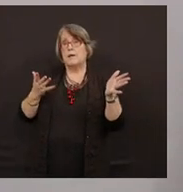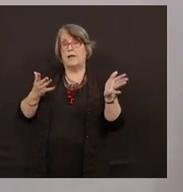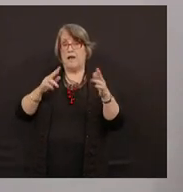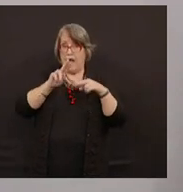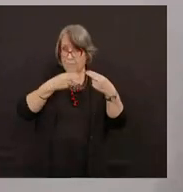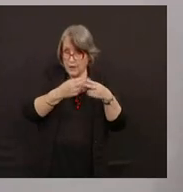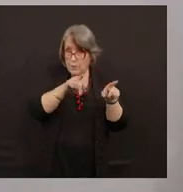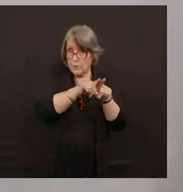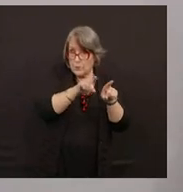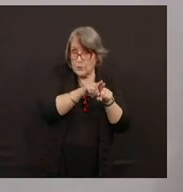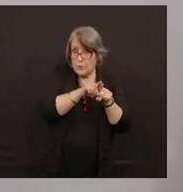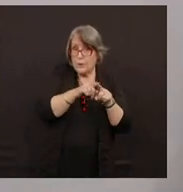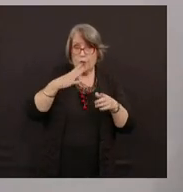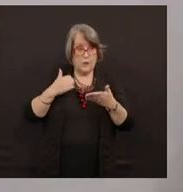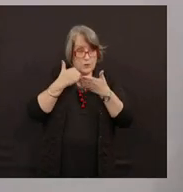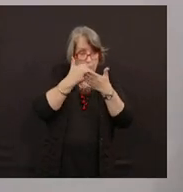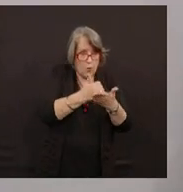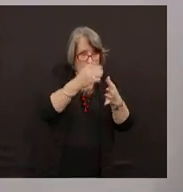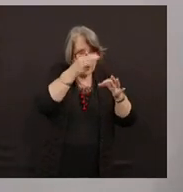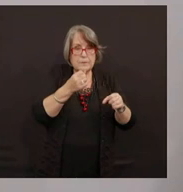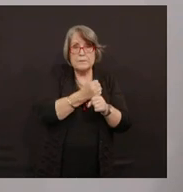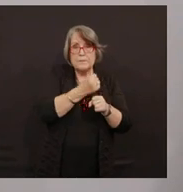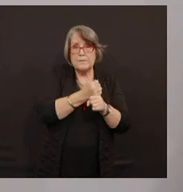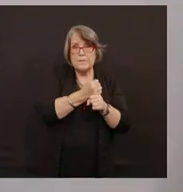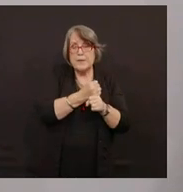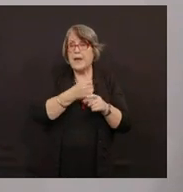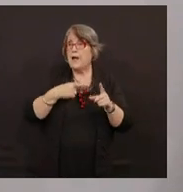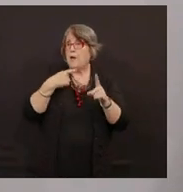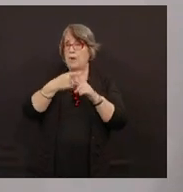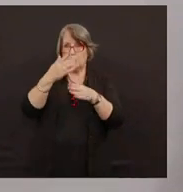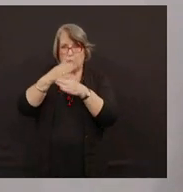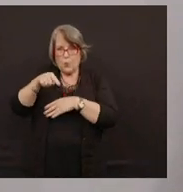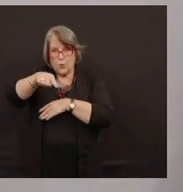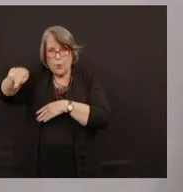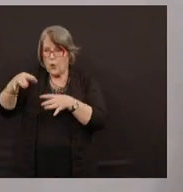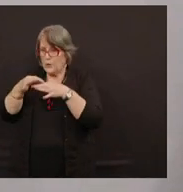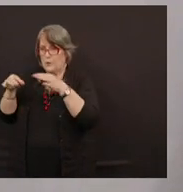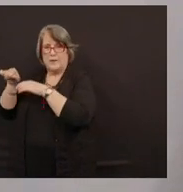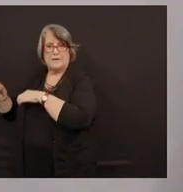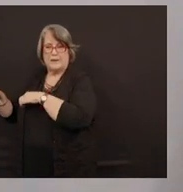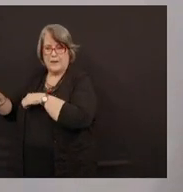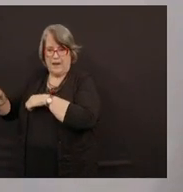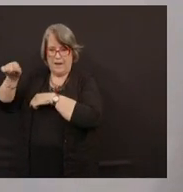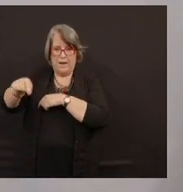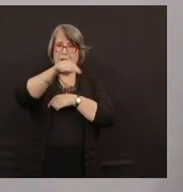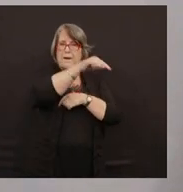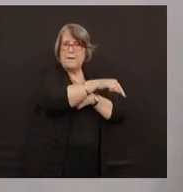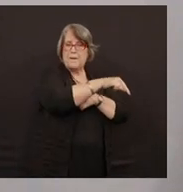their families for people who need support with decision making, and between workers and organisations, so that